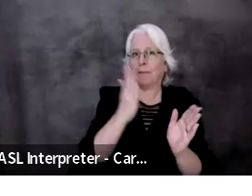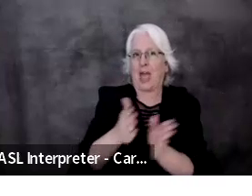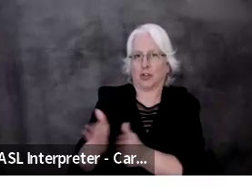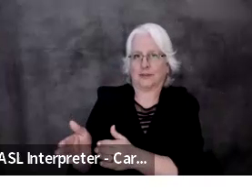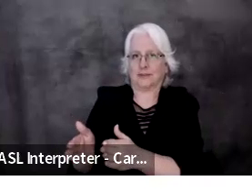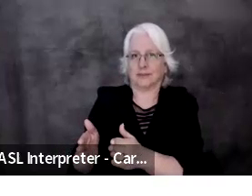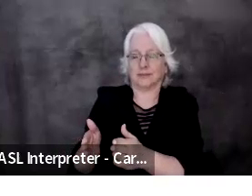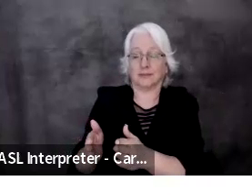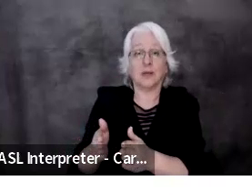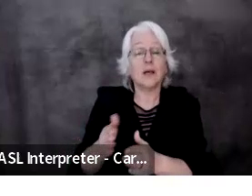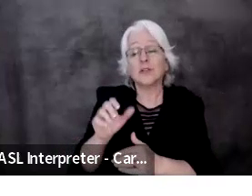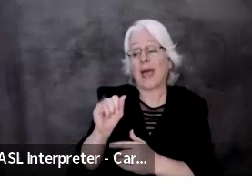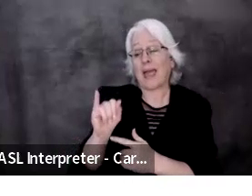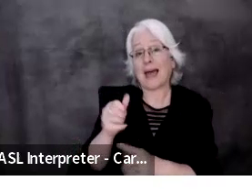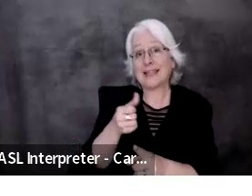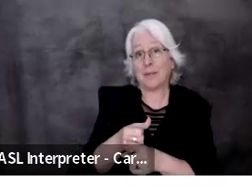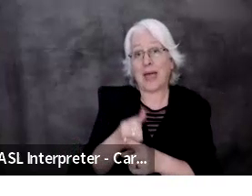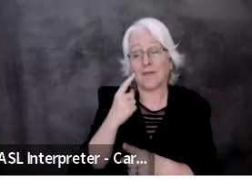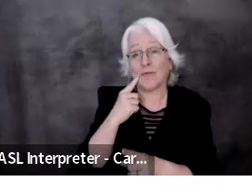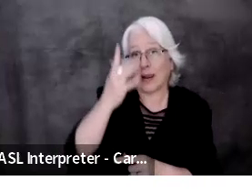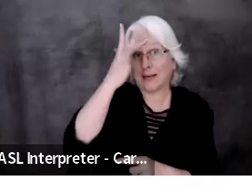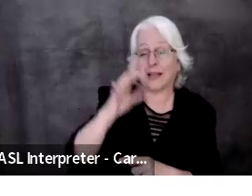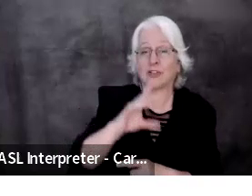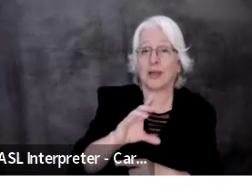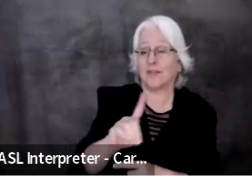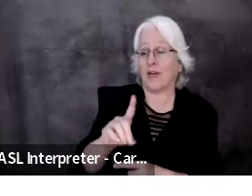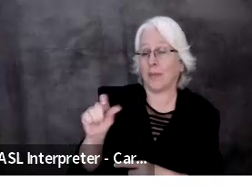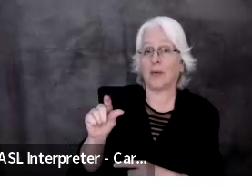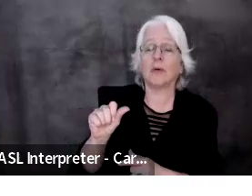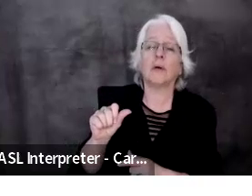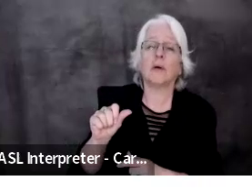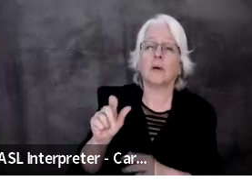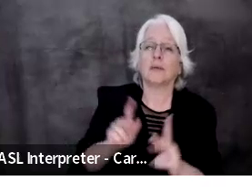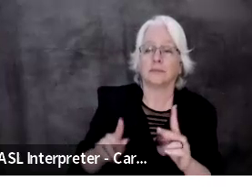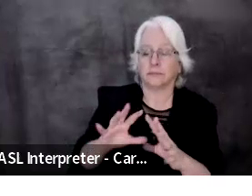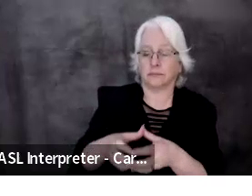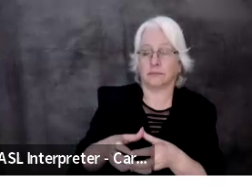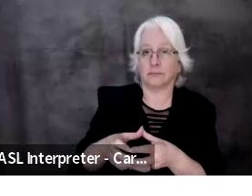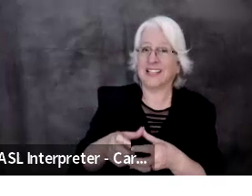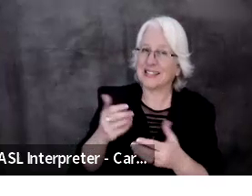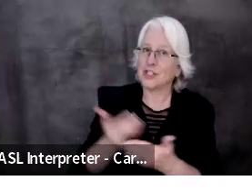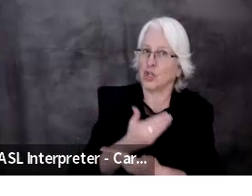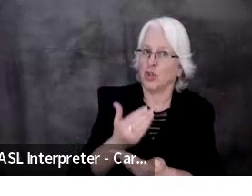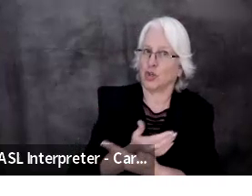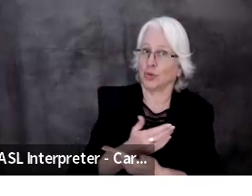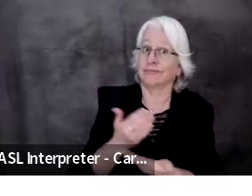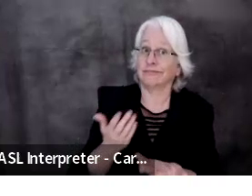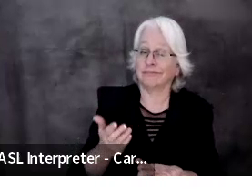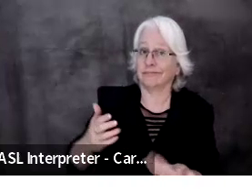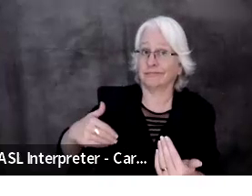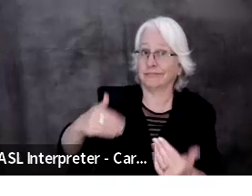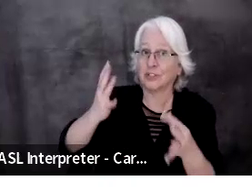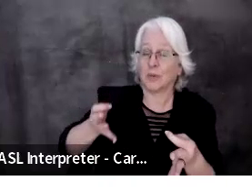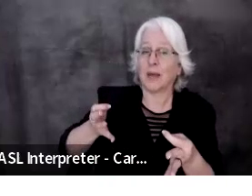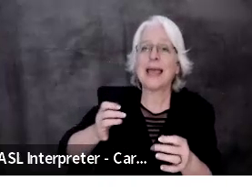of AI on the intellectual and developmental disability population is still relatively new to determine, but if we are